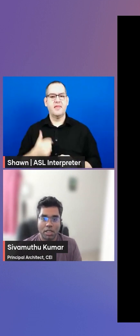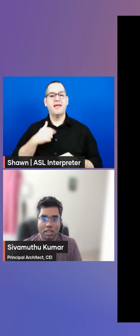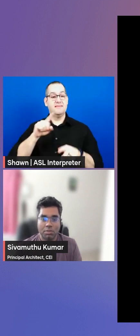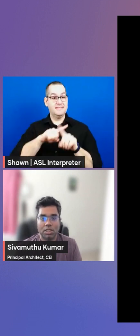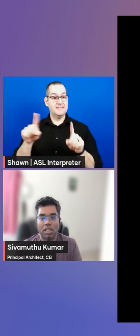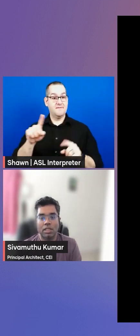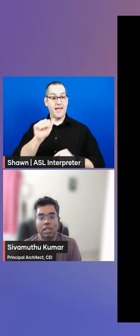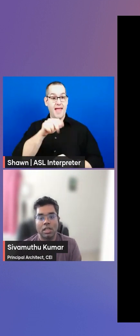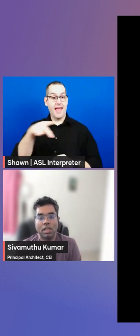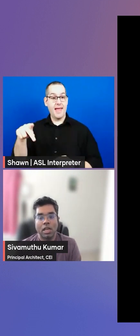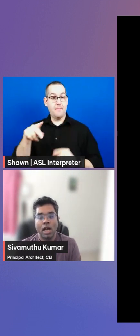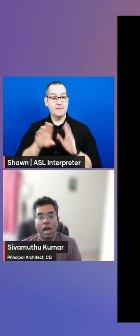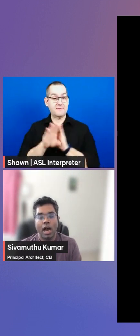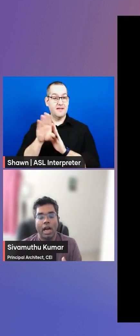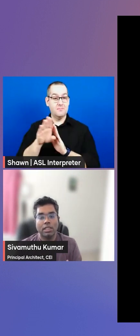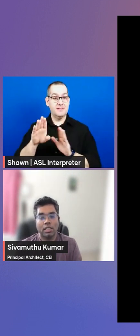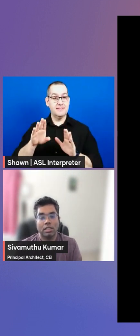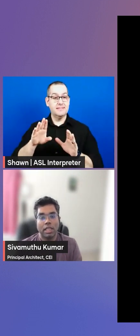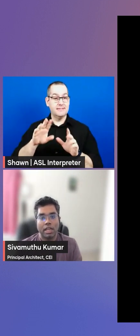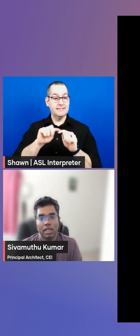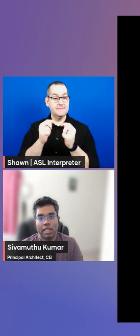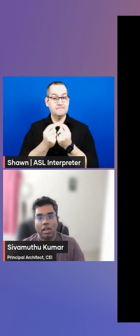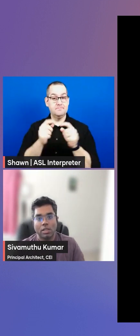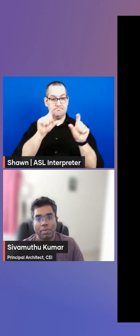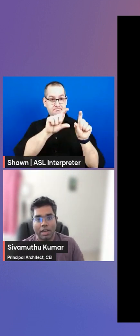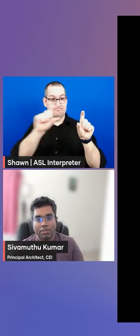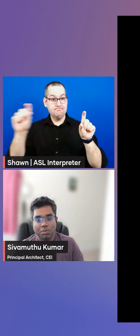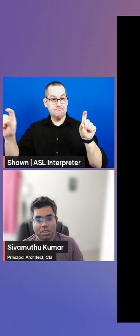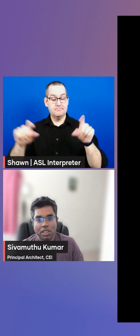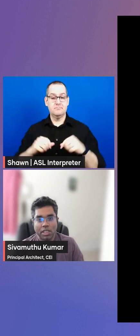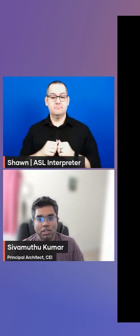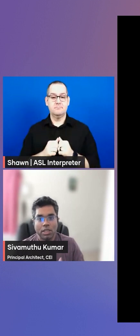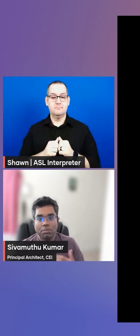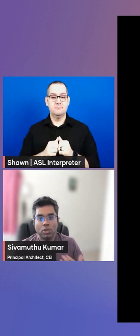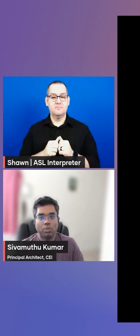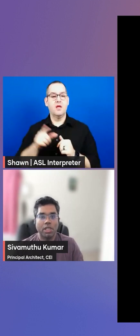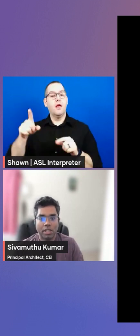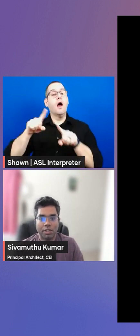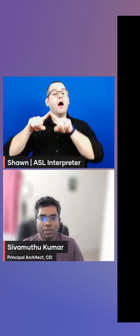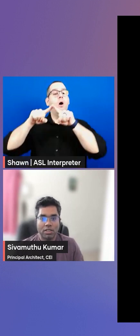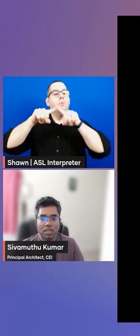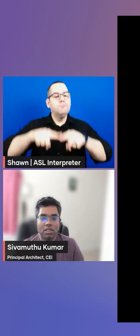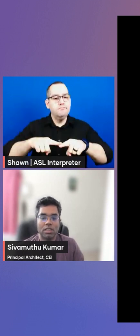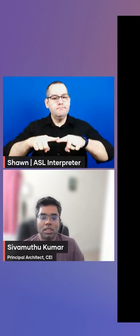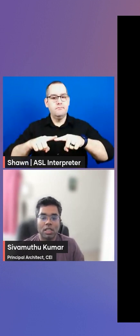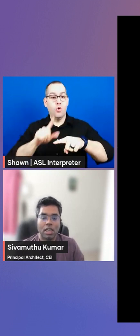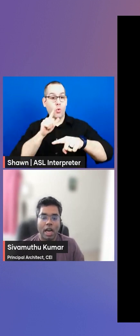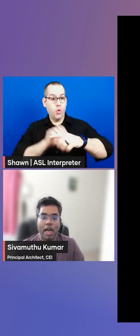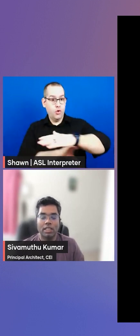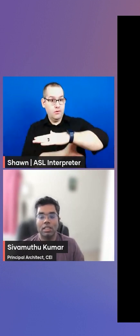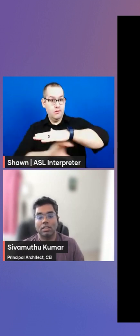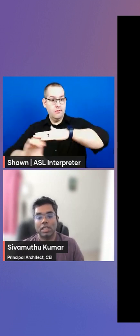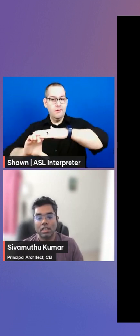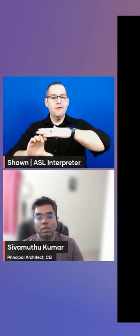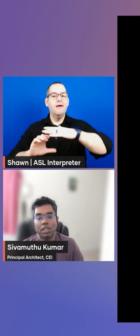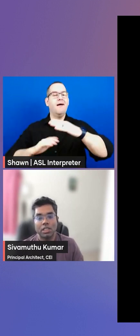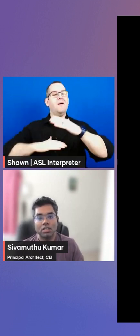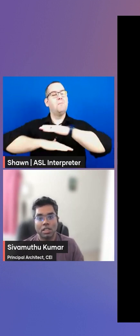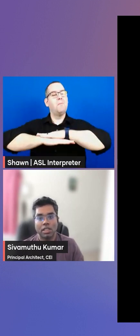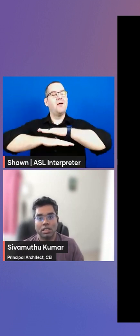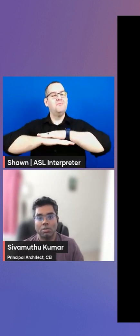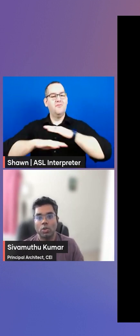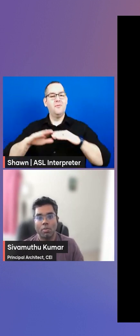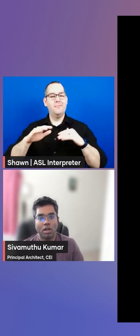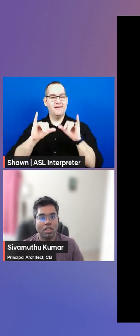the product teams there. And they are relying on the platform engineering team to build the infrastructure and the site